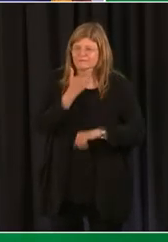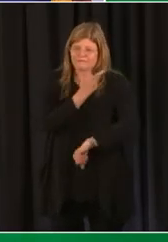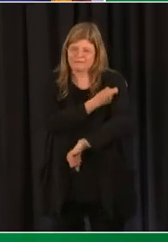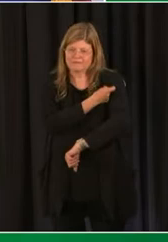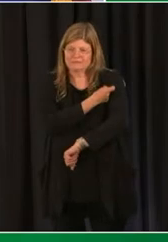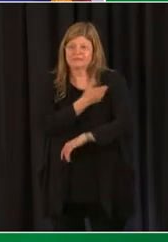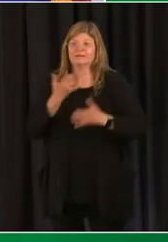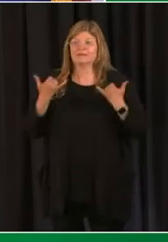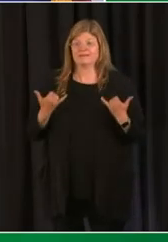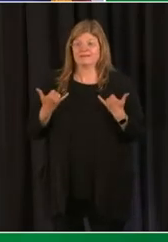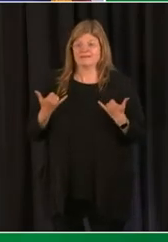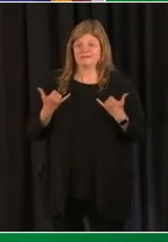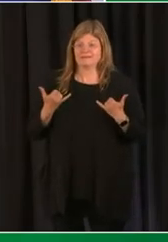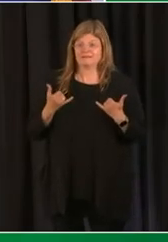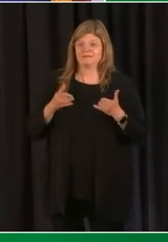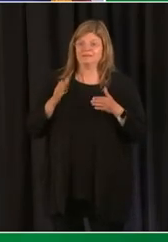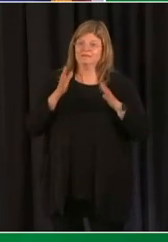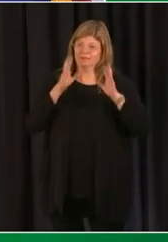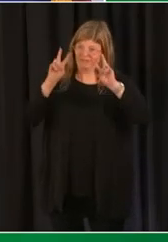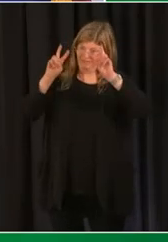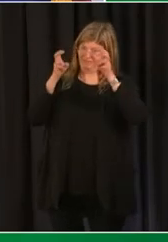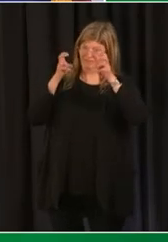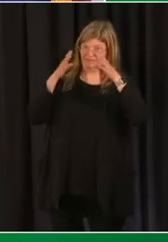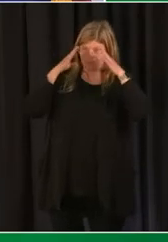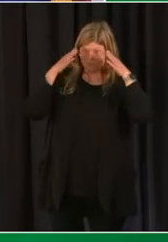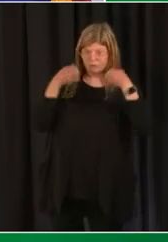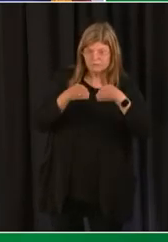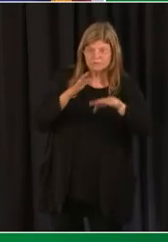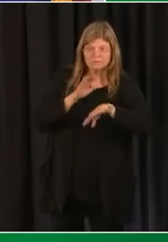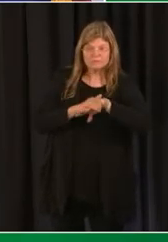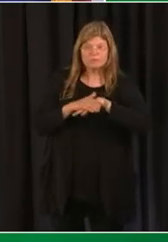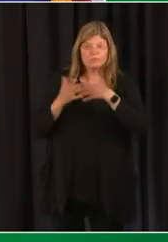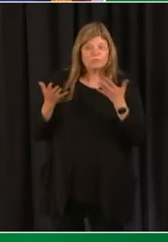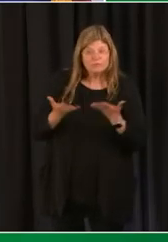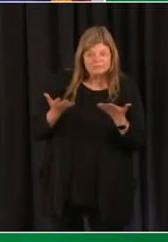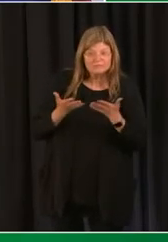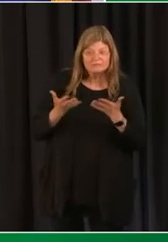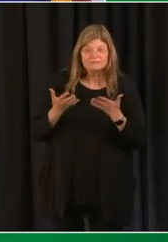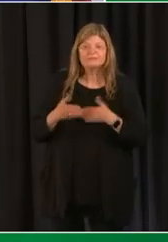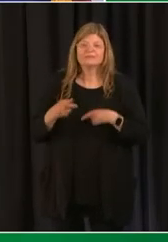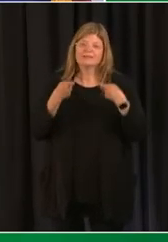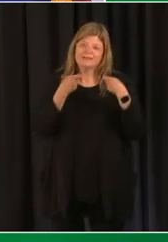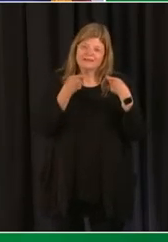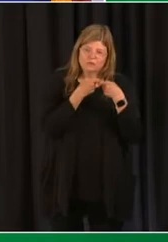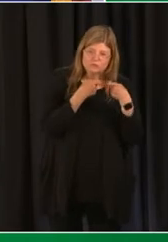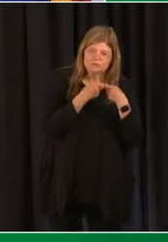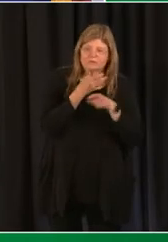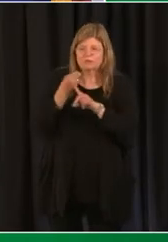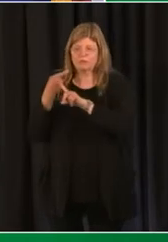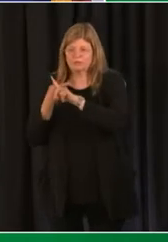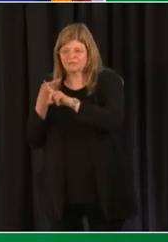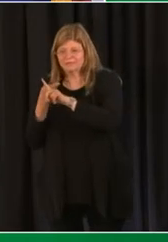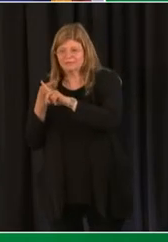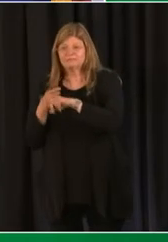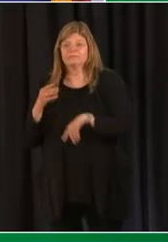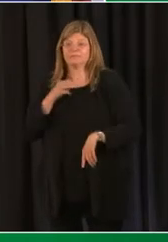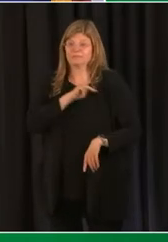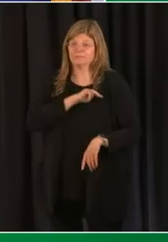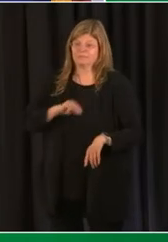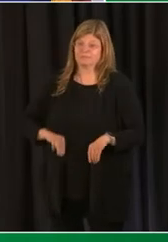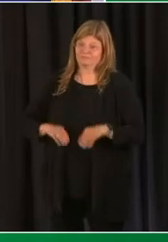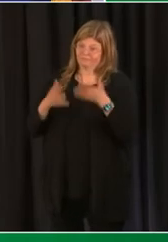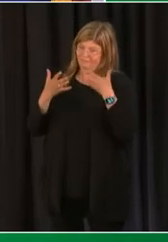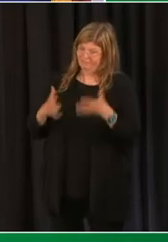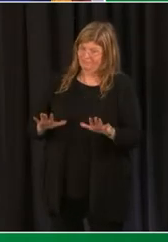hand, which is rent and utility assistance. Also yesterday, Mayor Bowser announced that we have put together, through